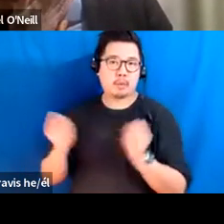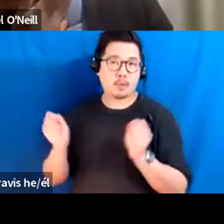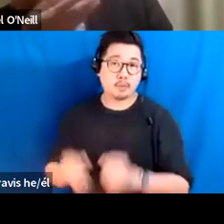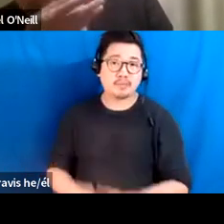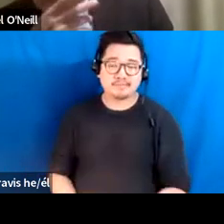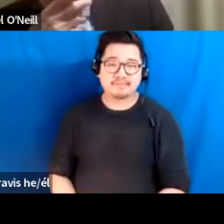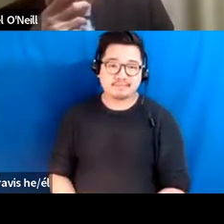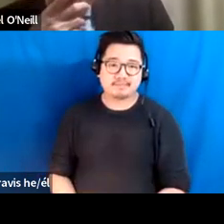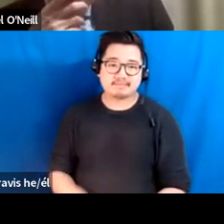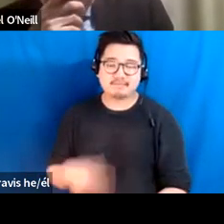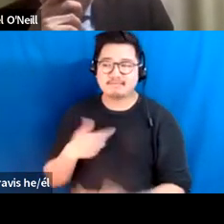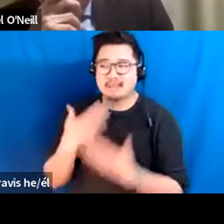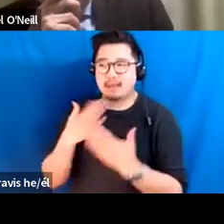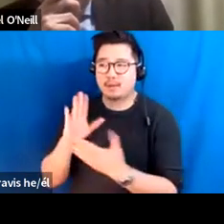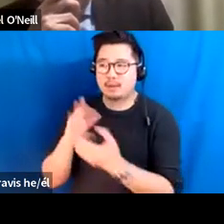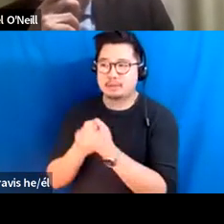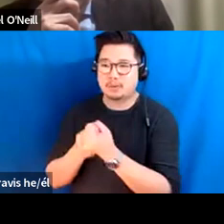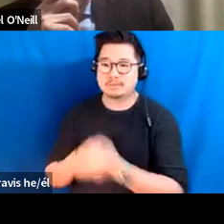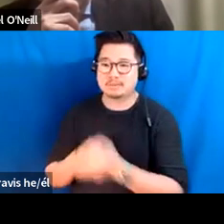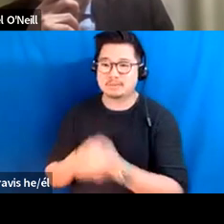thank you for your support